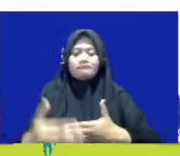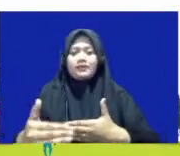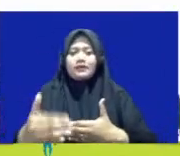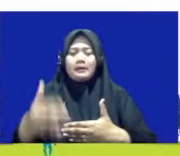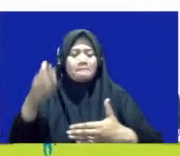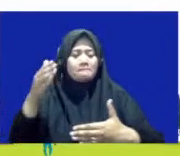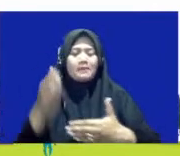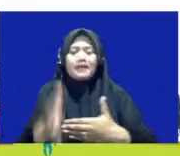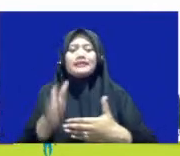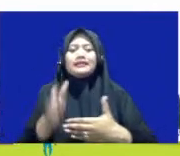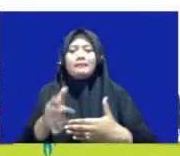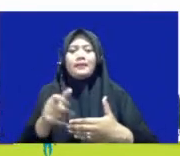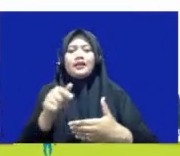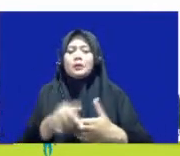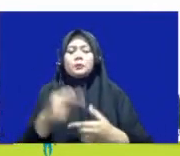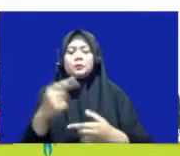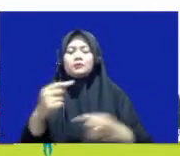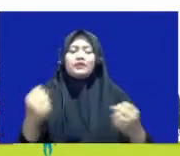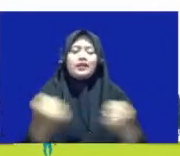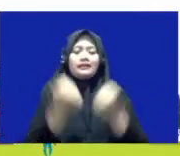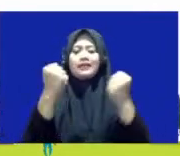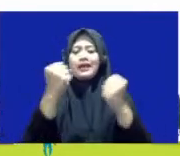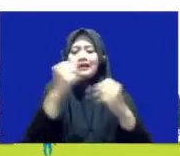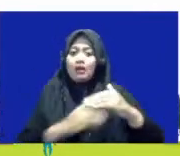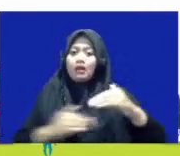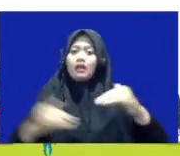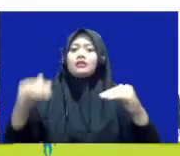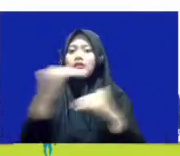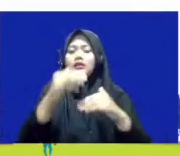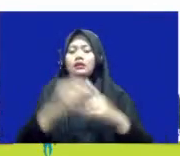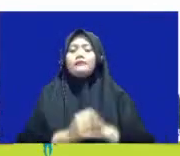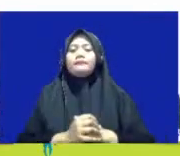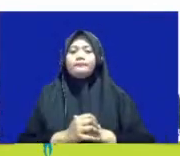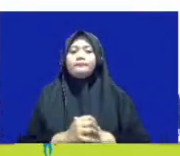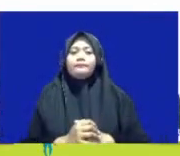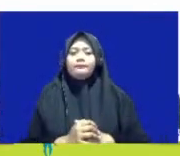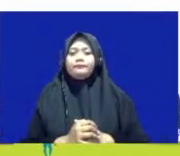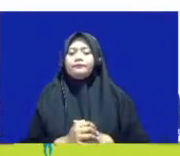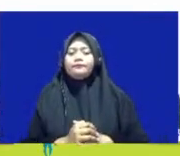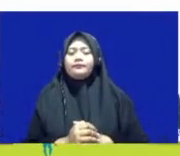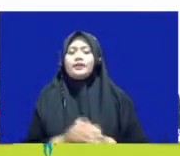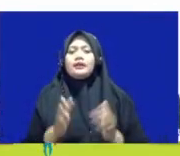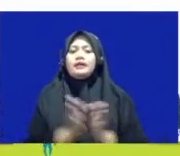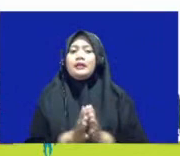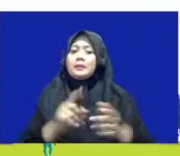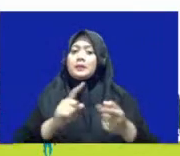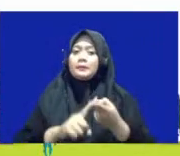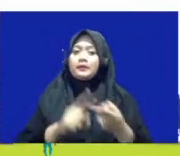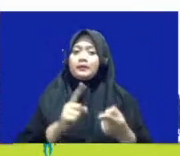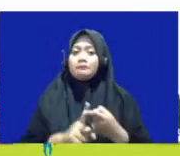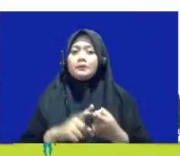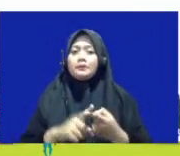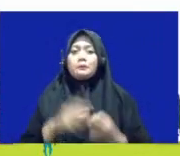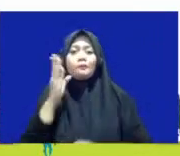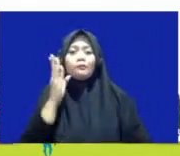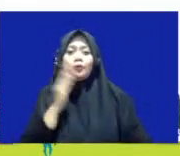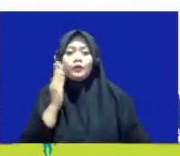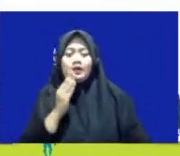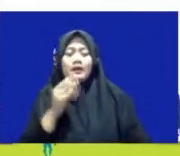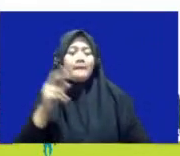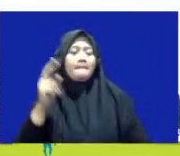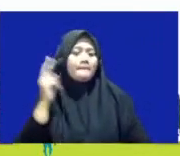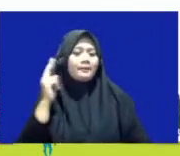women are needed to attend to other men and women among potentially affected